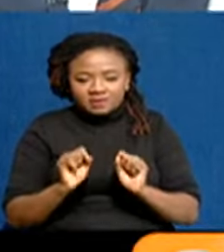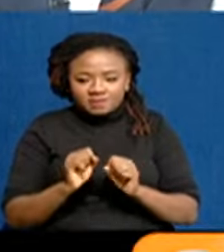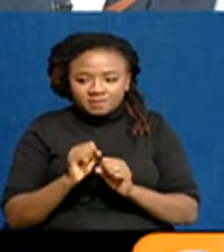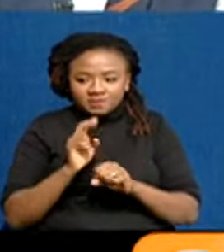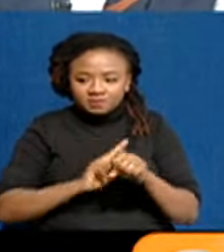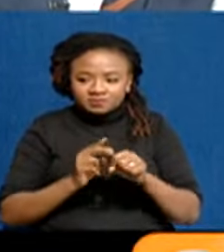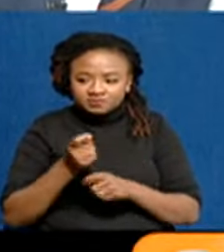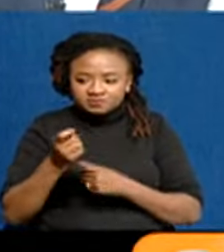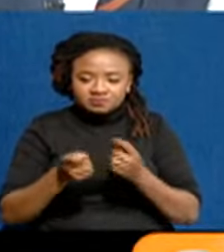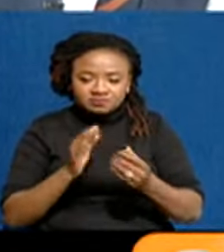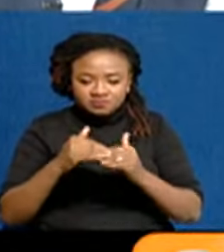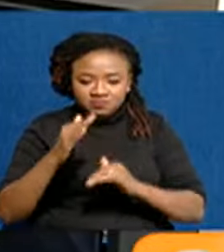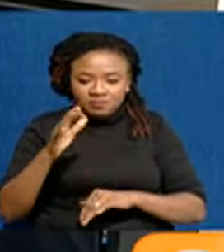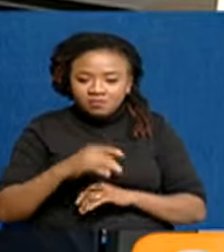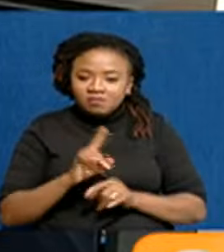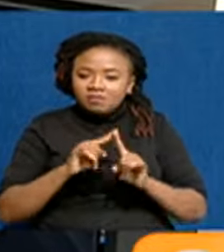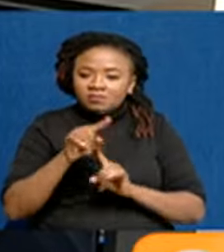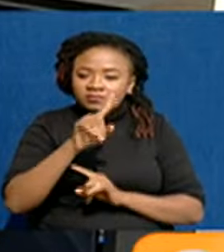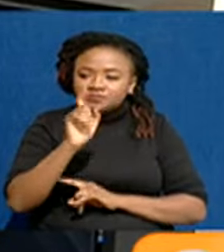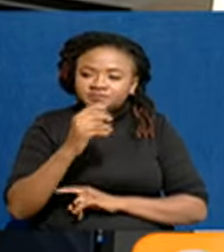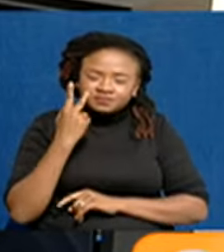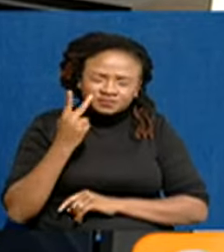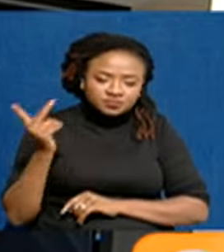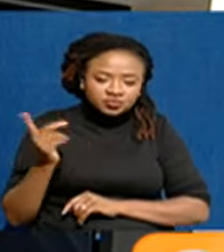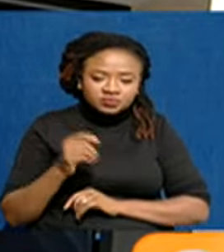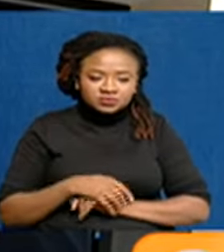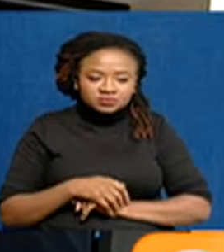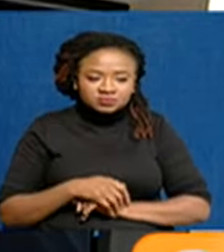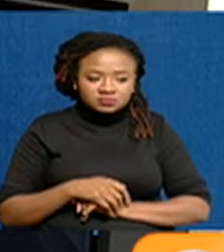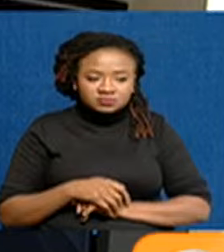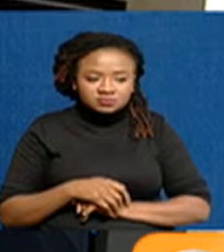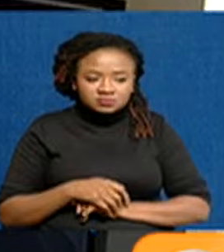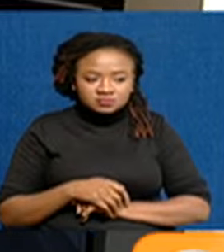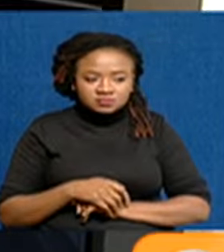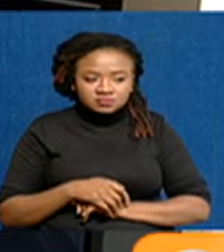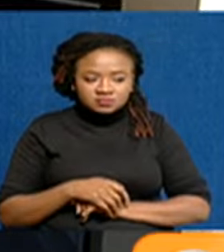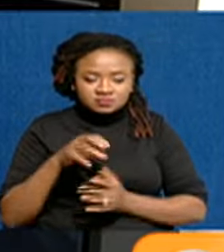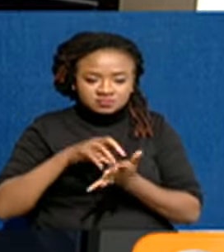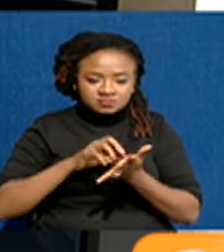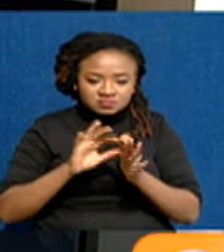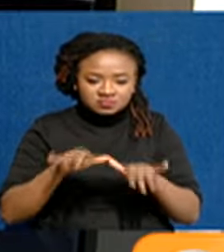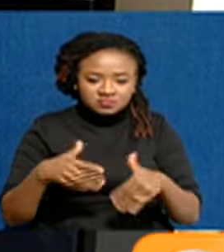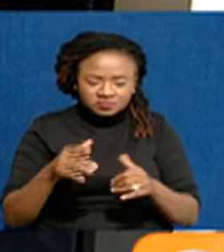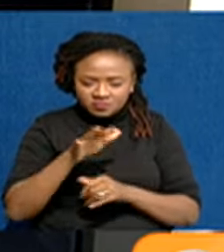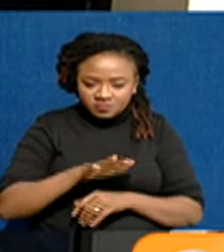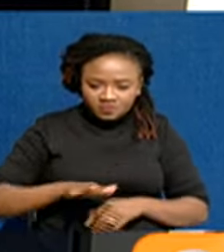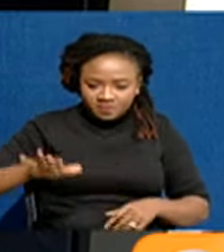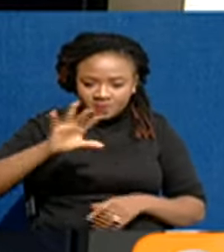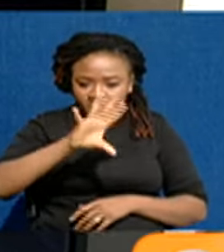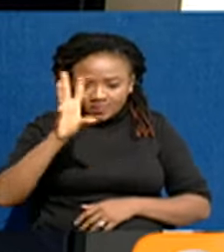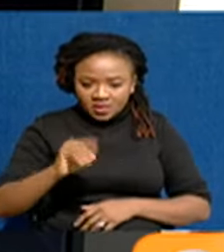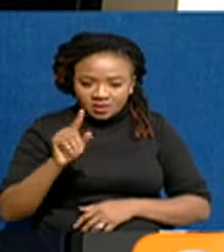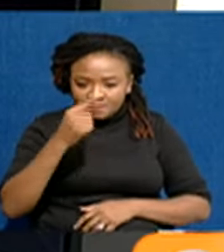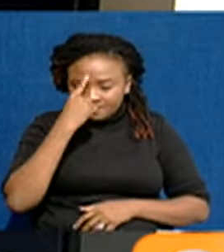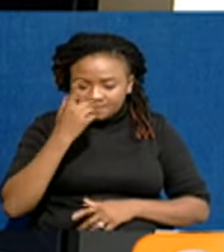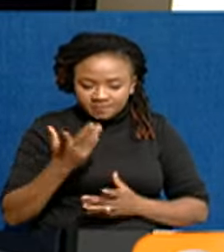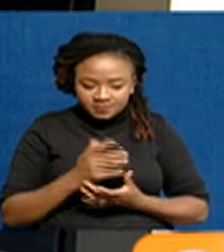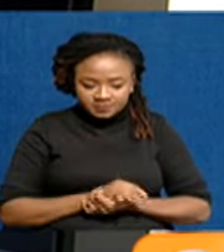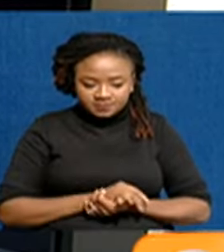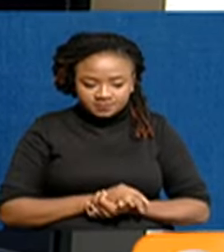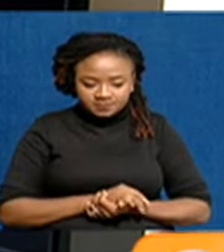Interesting. How does the outlook look like, Omondi, for the entire continent? Because there's also been people saying that this, you cover the